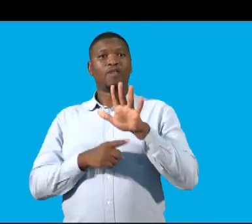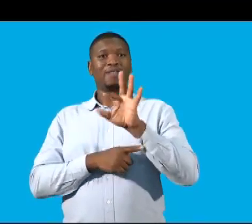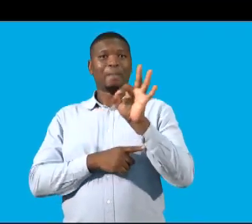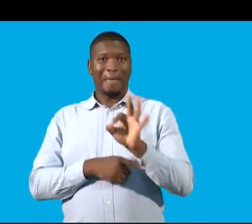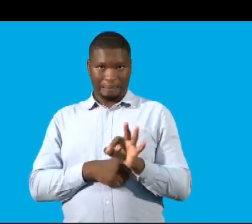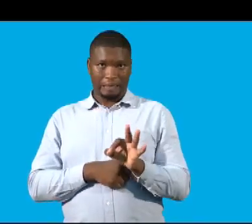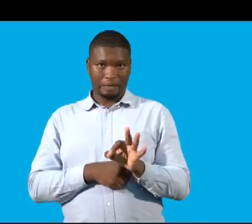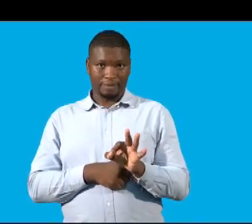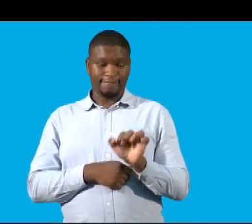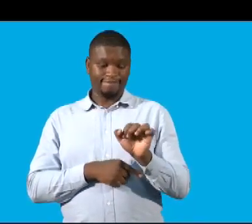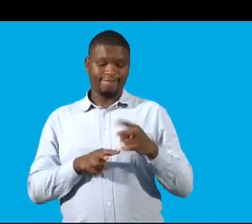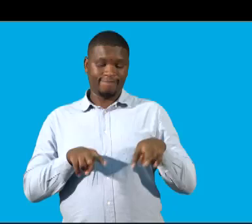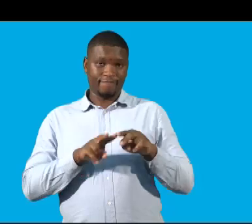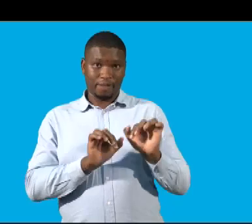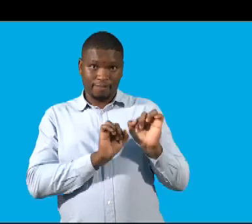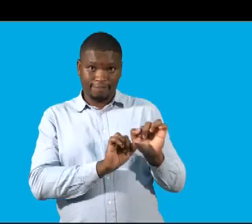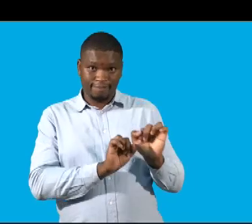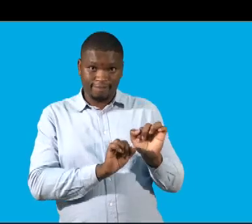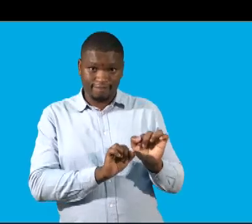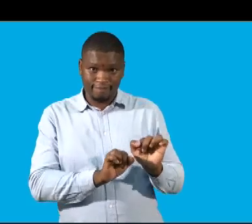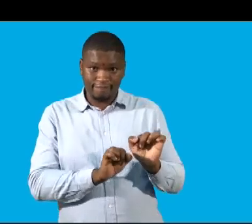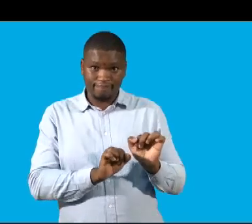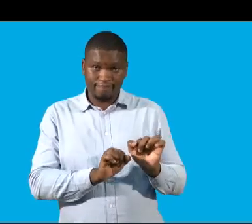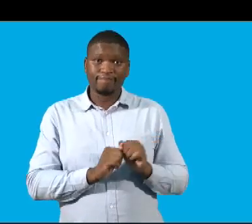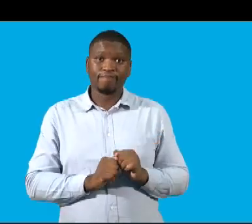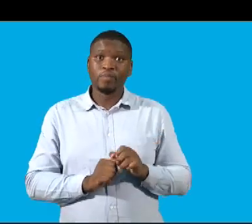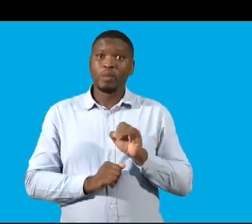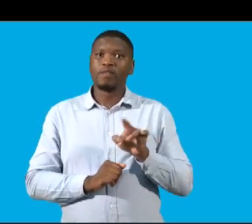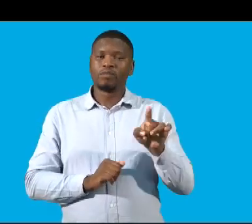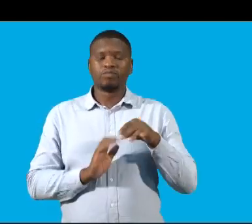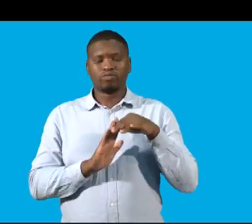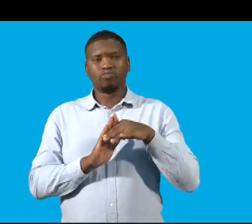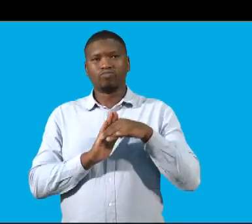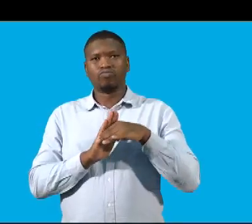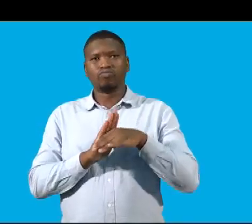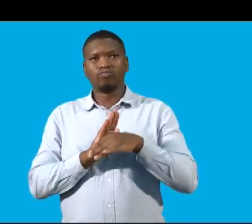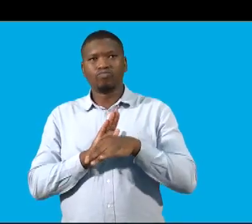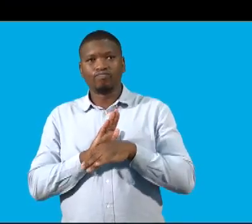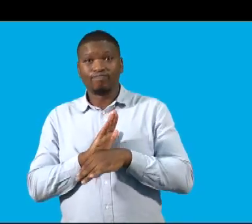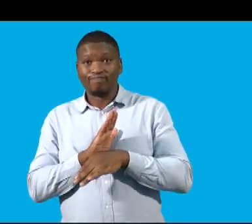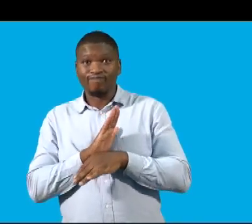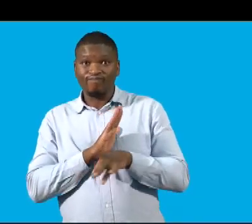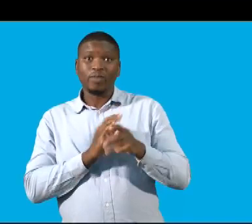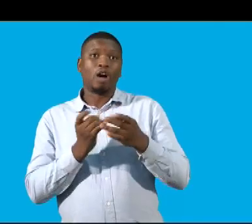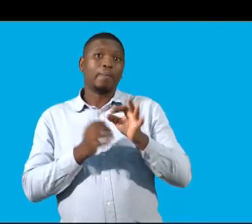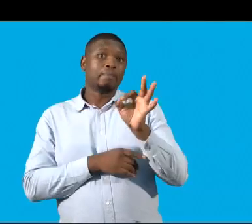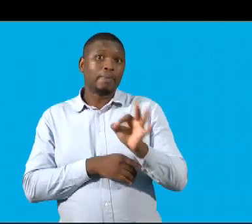to 50% of its value or of its original value if it